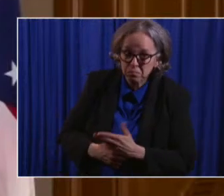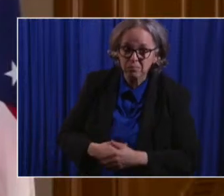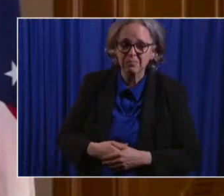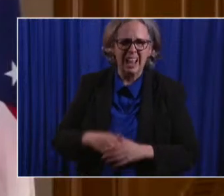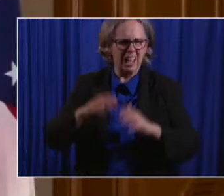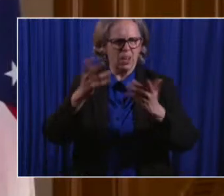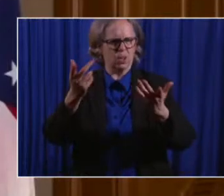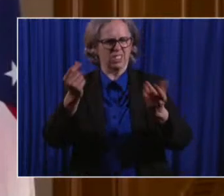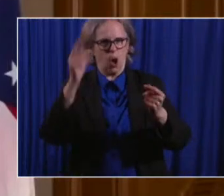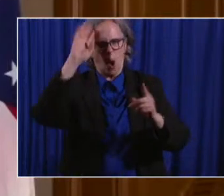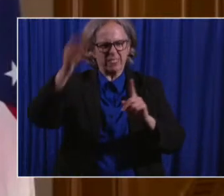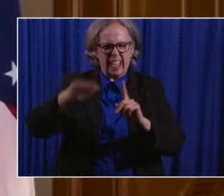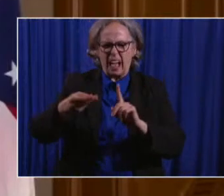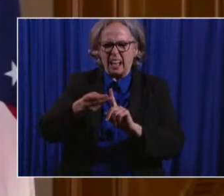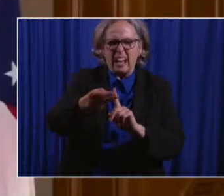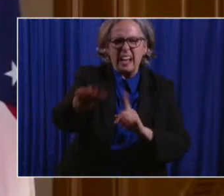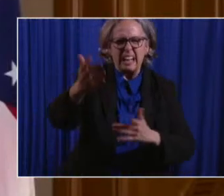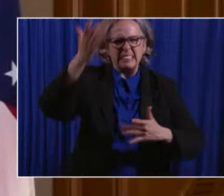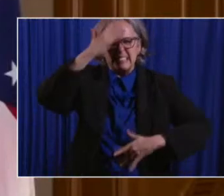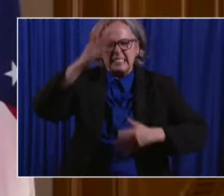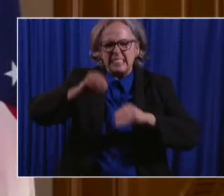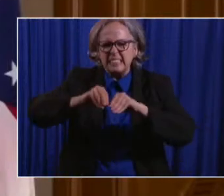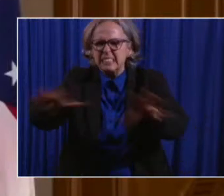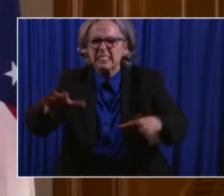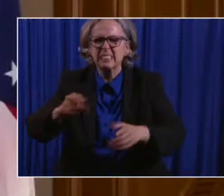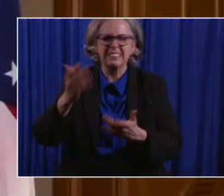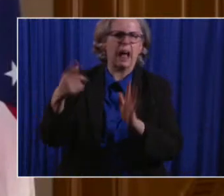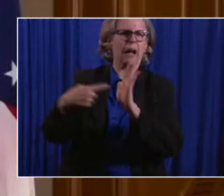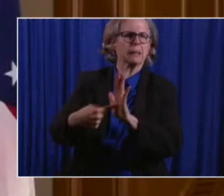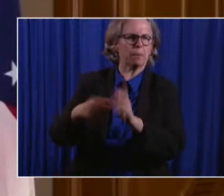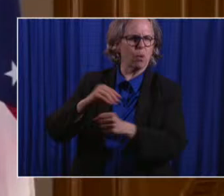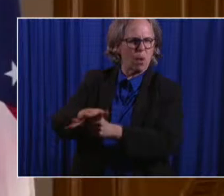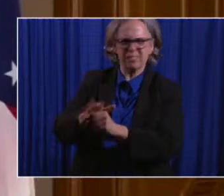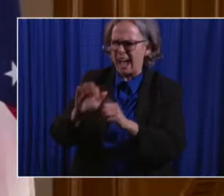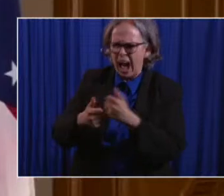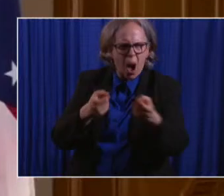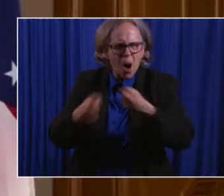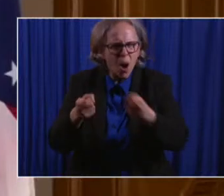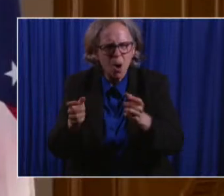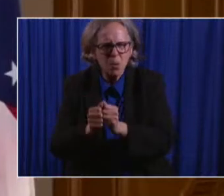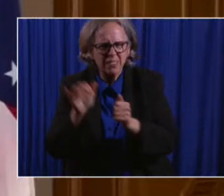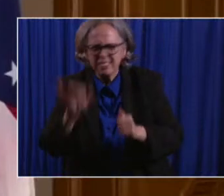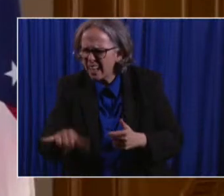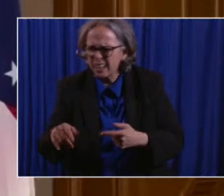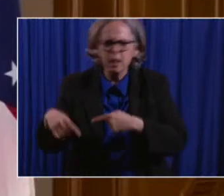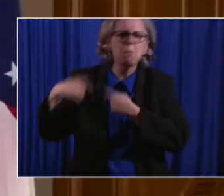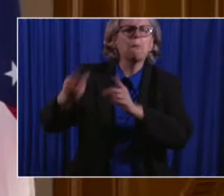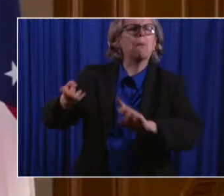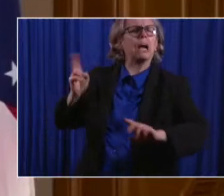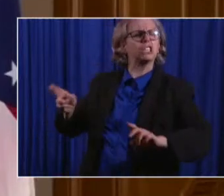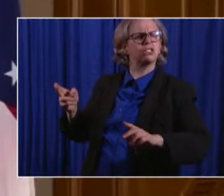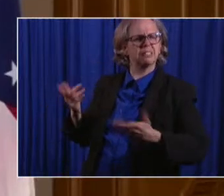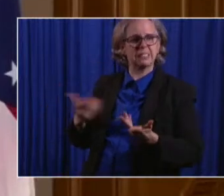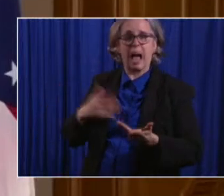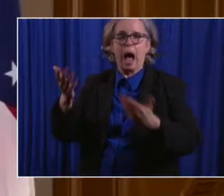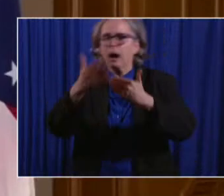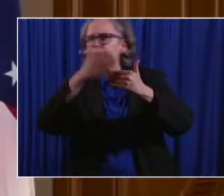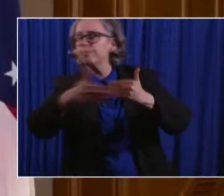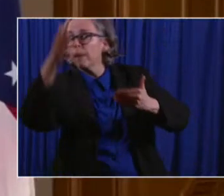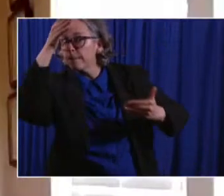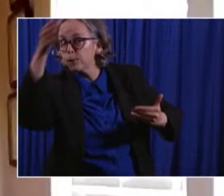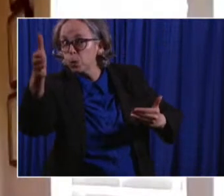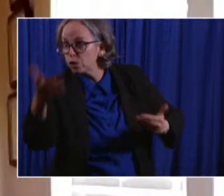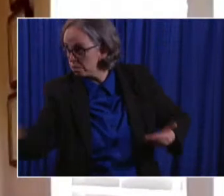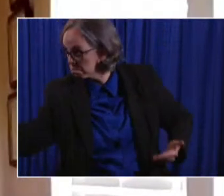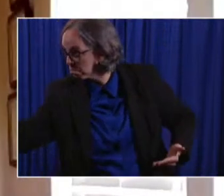communicable diseases, how we normally deal with that, and how we're going to continue to deal with that in regard to COVID. Sure.